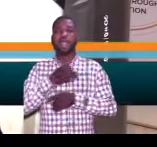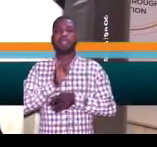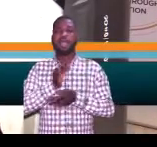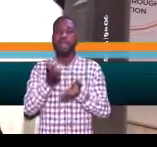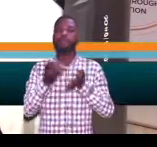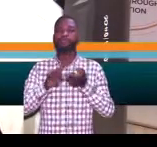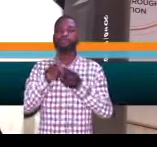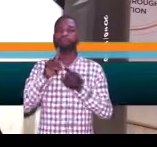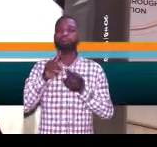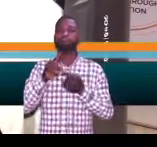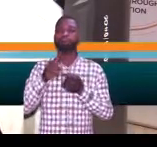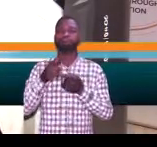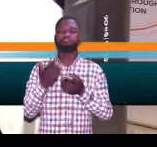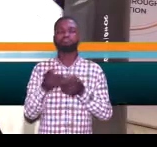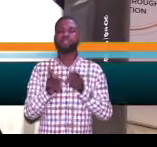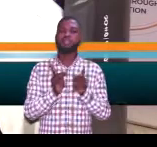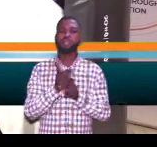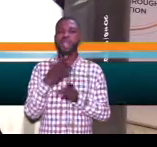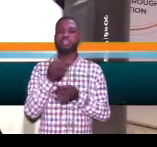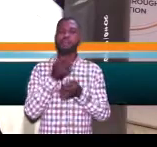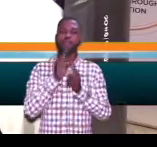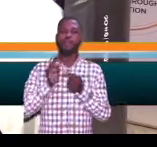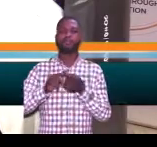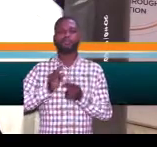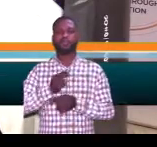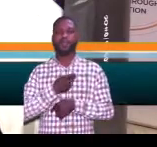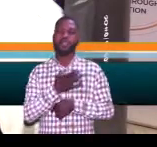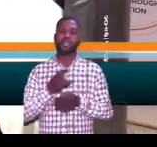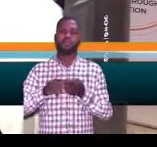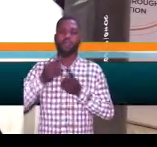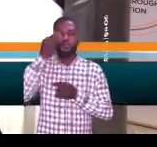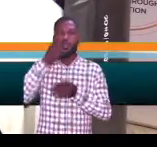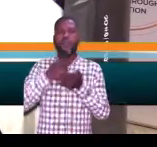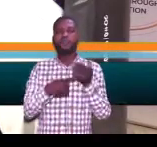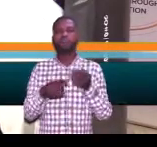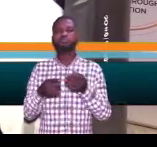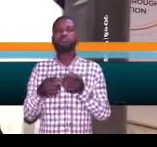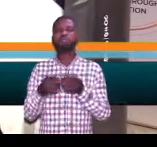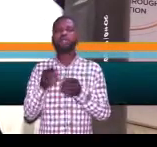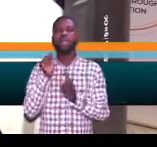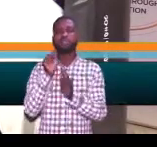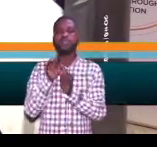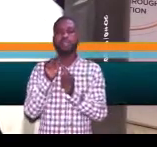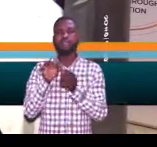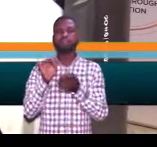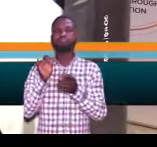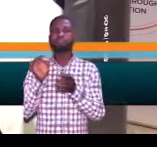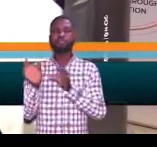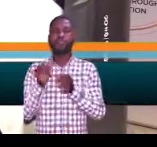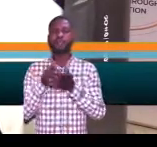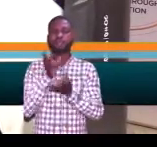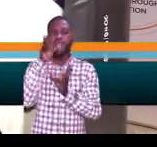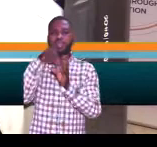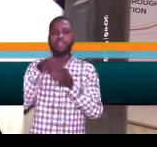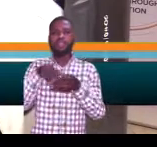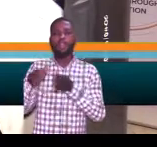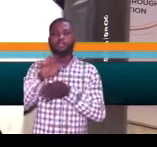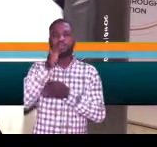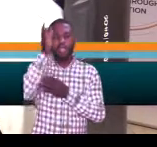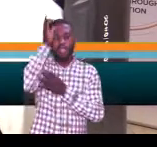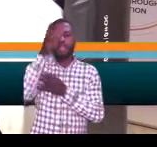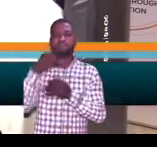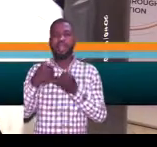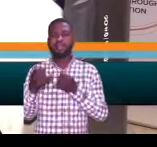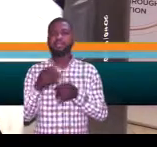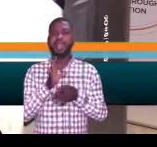and I would like you to kind of talk to us and let us know what exactly does it entail in your career line, the